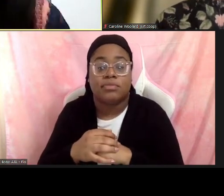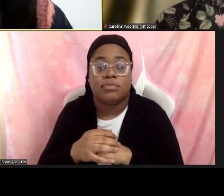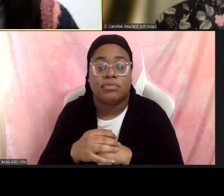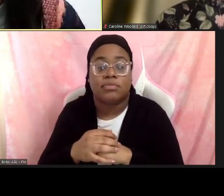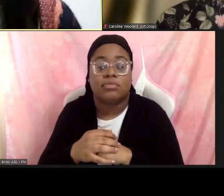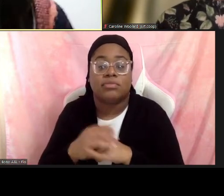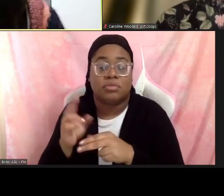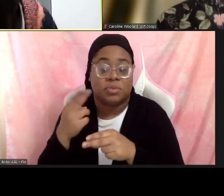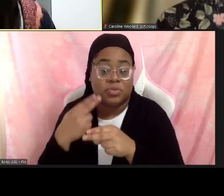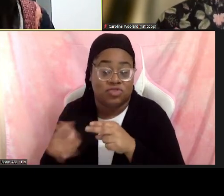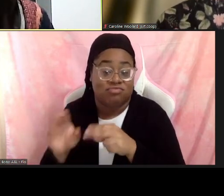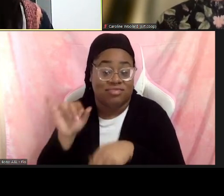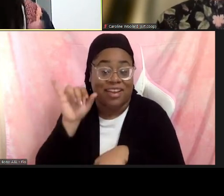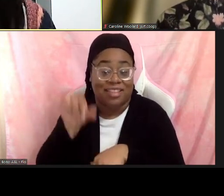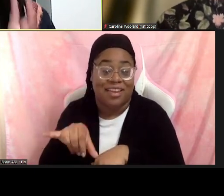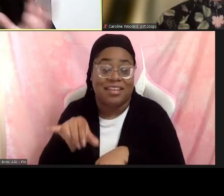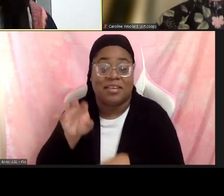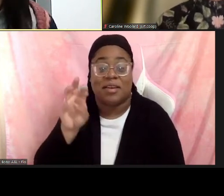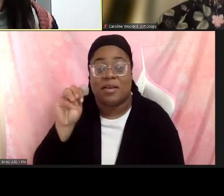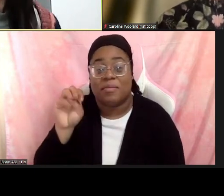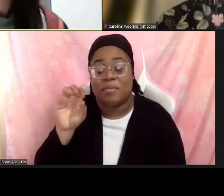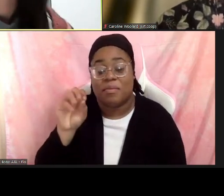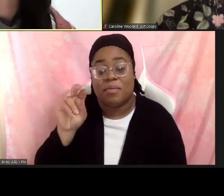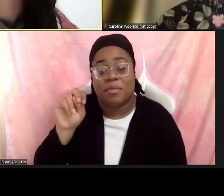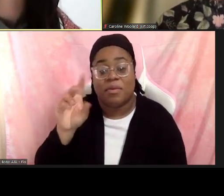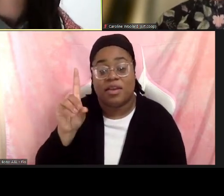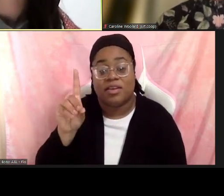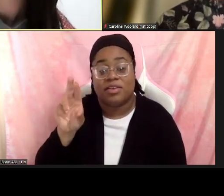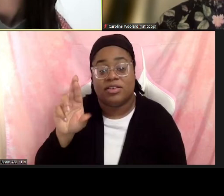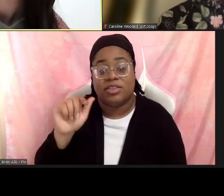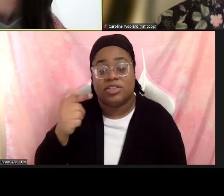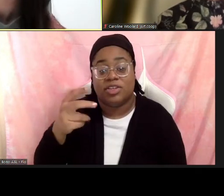Briefly, this is the Mondragon Corporation.